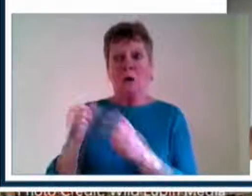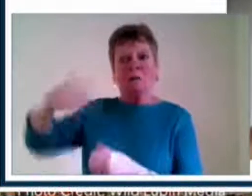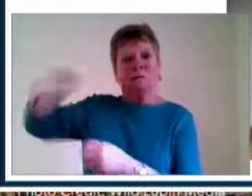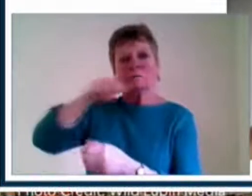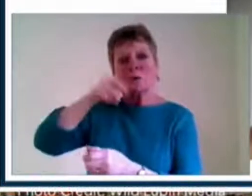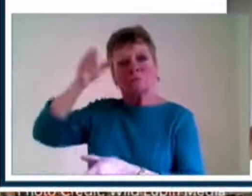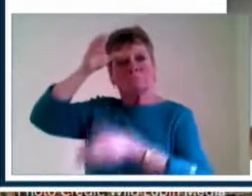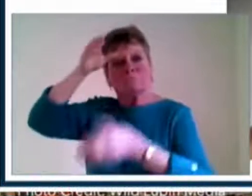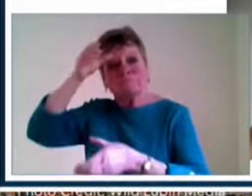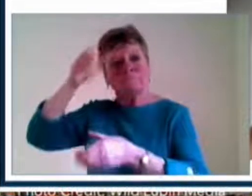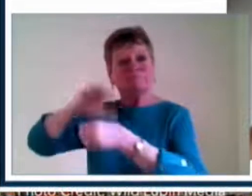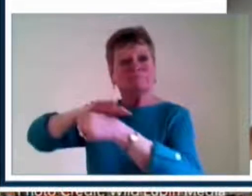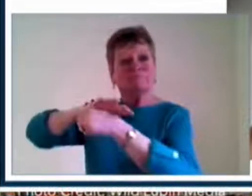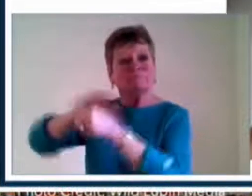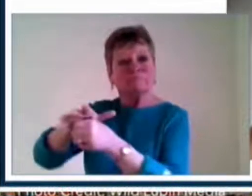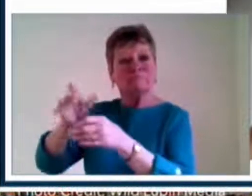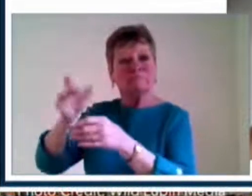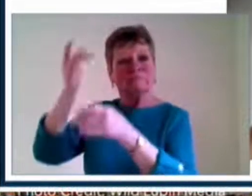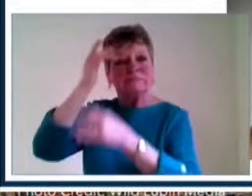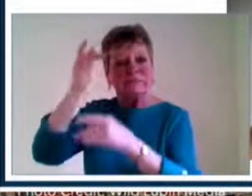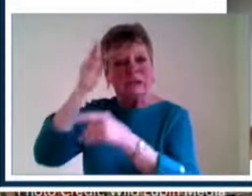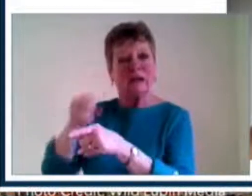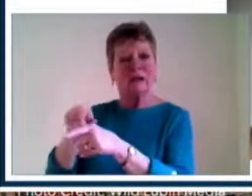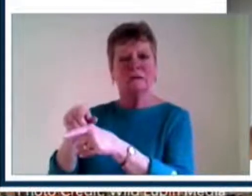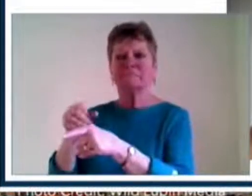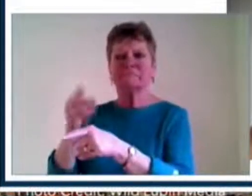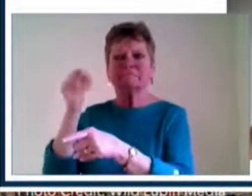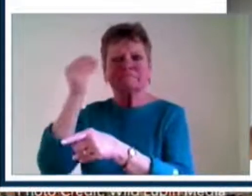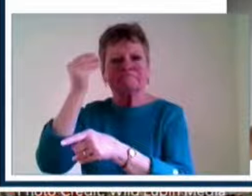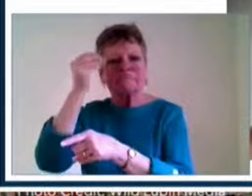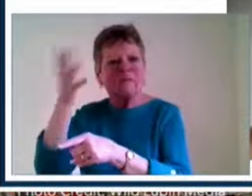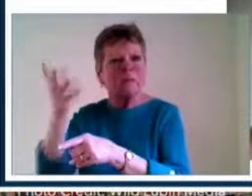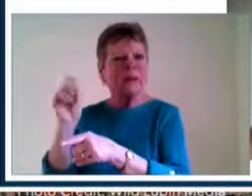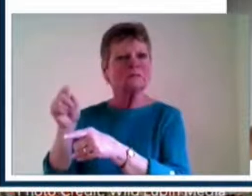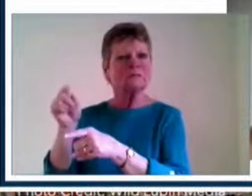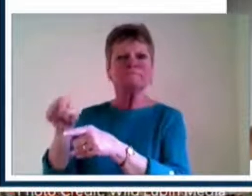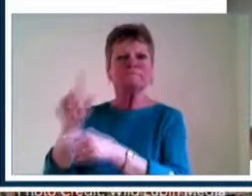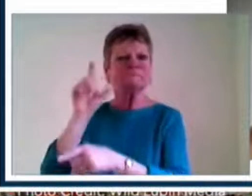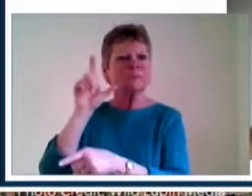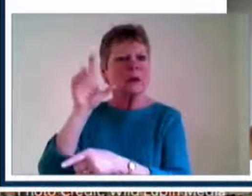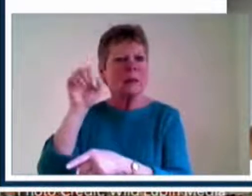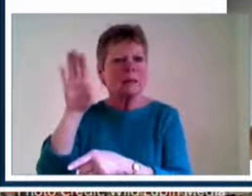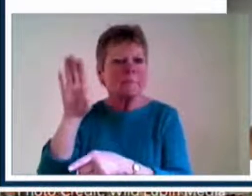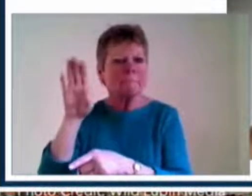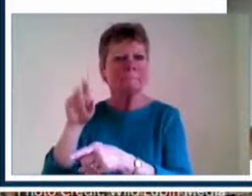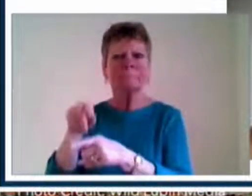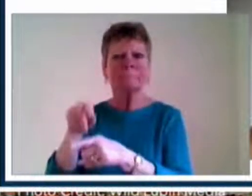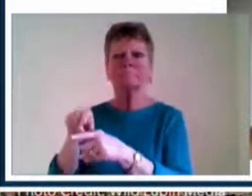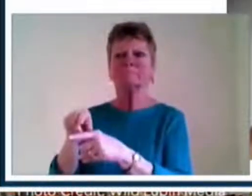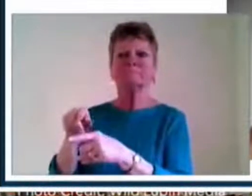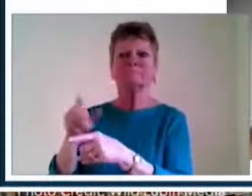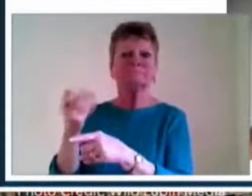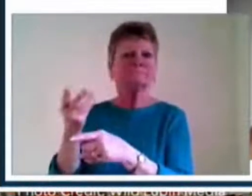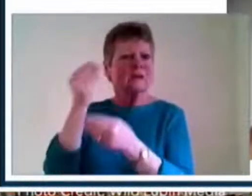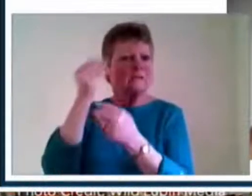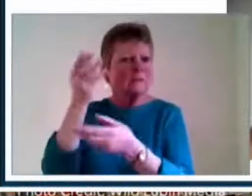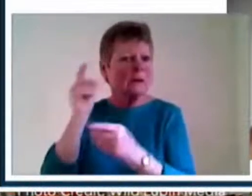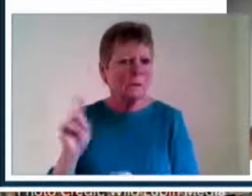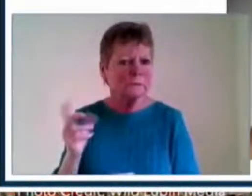to use both our hospitalization data, our lab data, and possibly